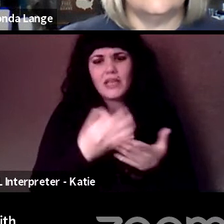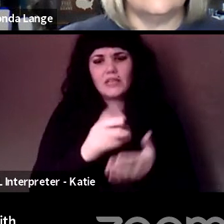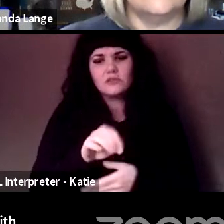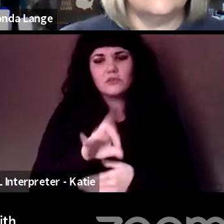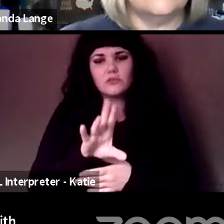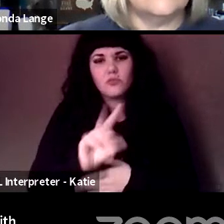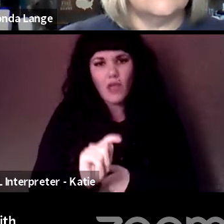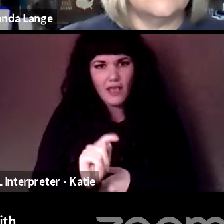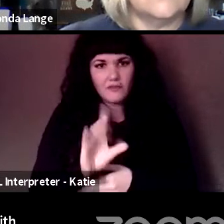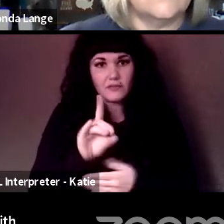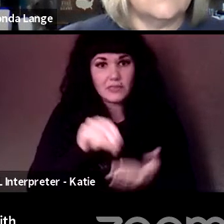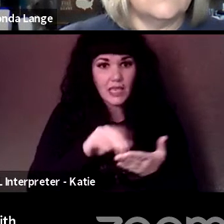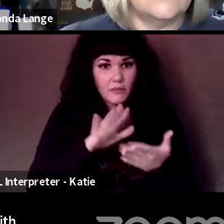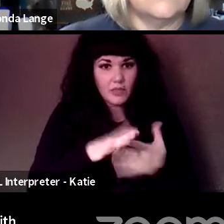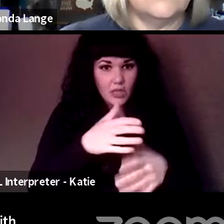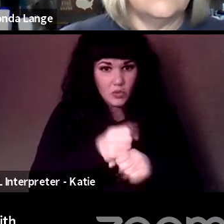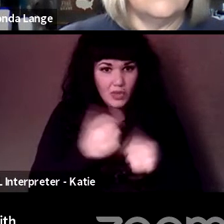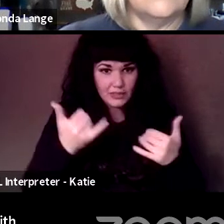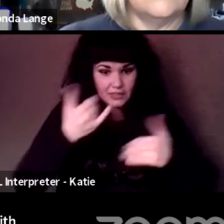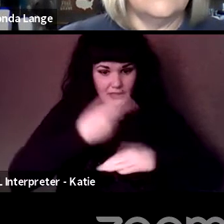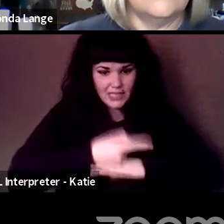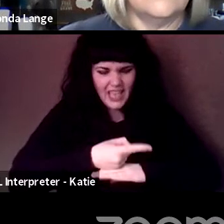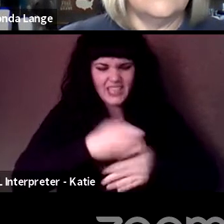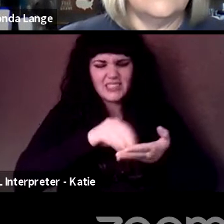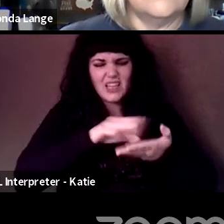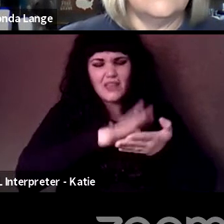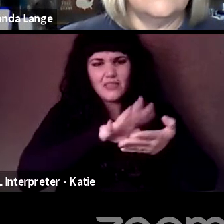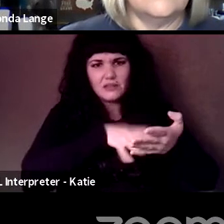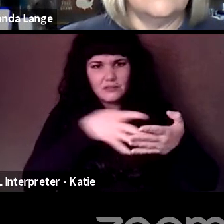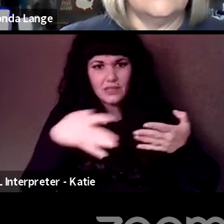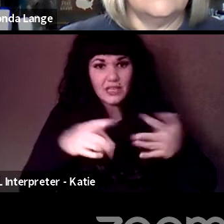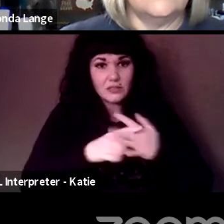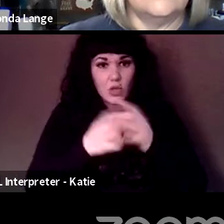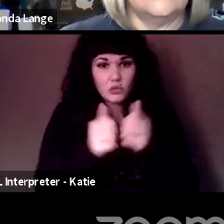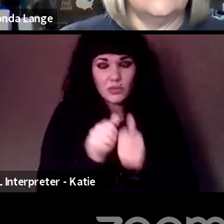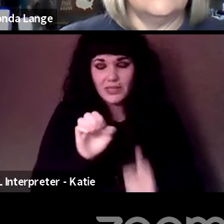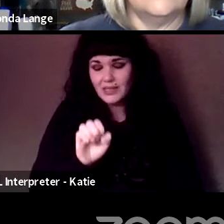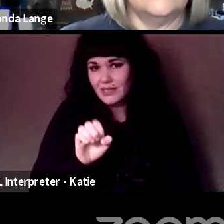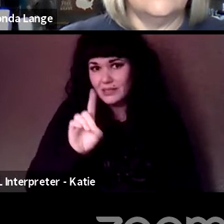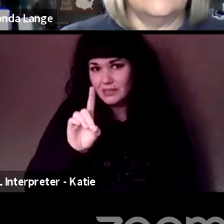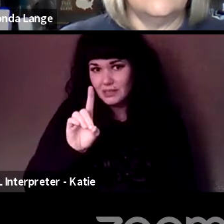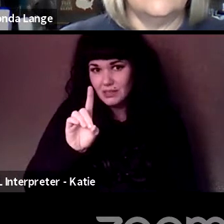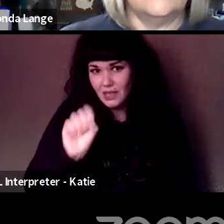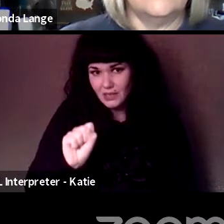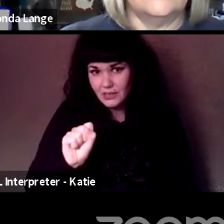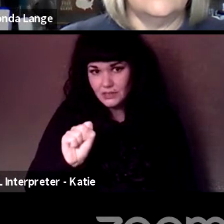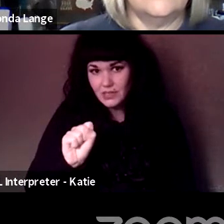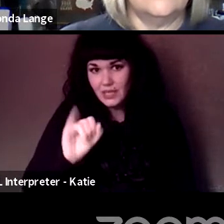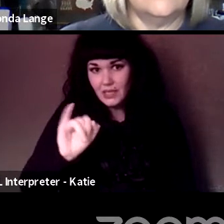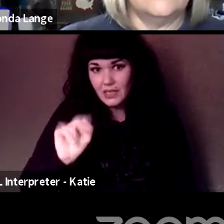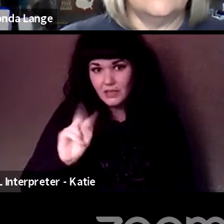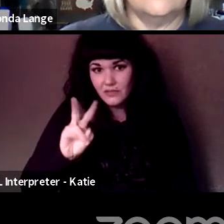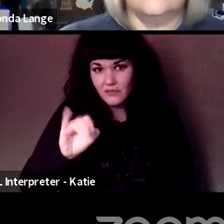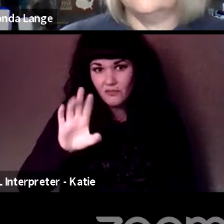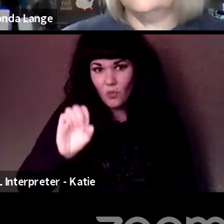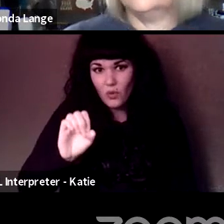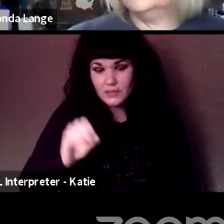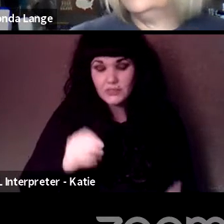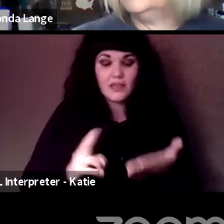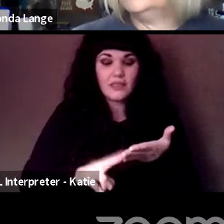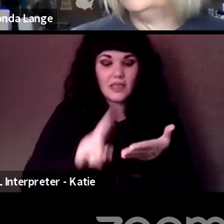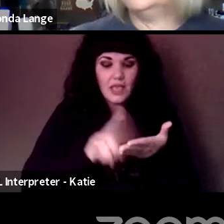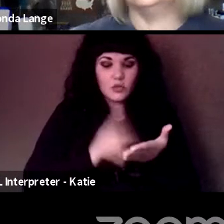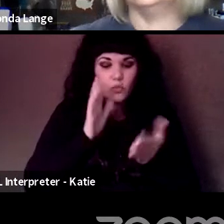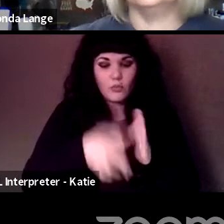your agenda by Ms. Hammersmith, it says that the EDS invoices will be reviewed and the contracts will be reviewed for compliance by the